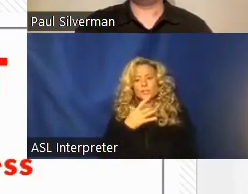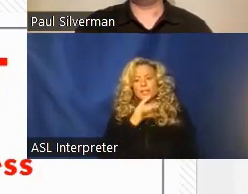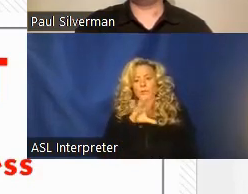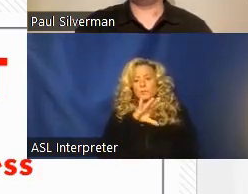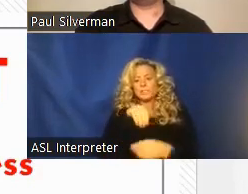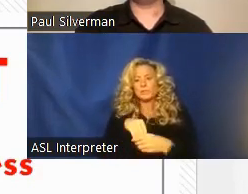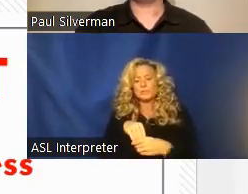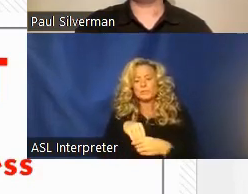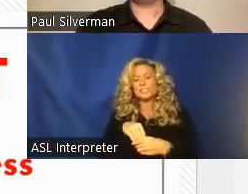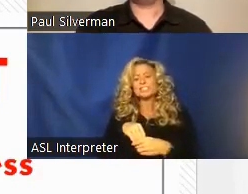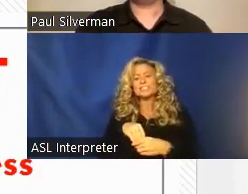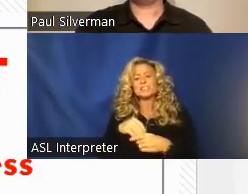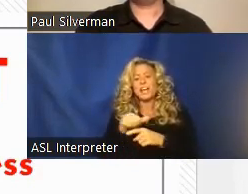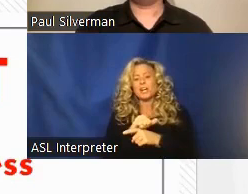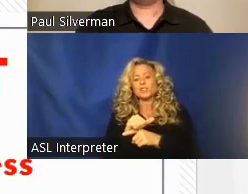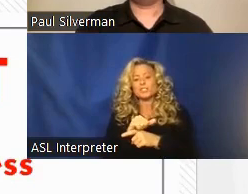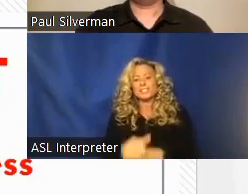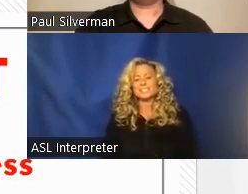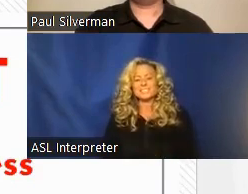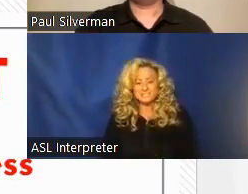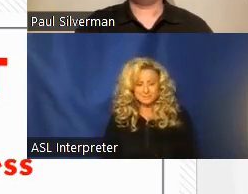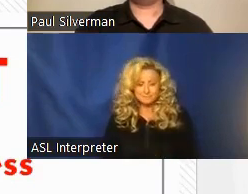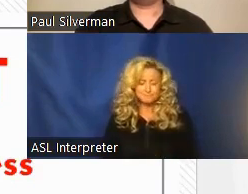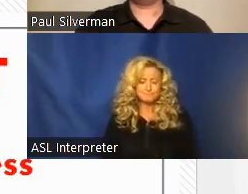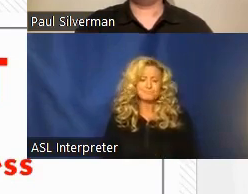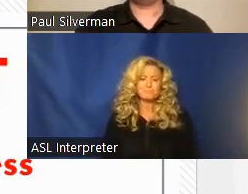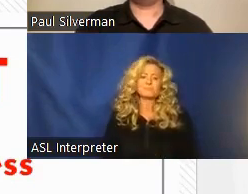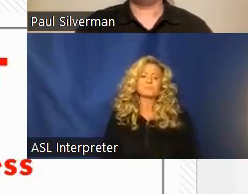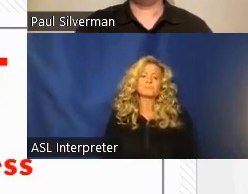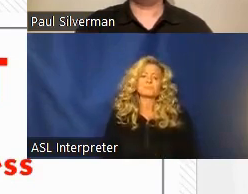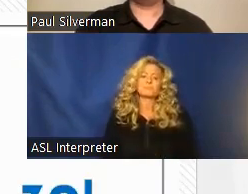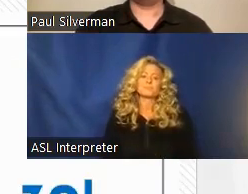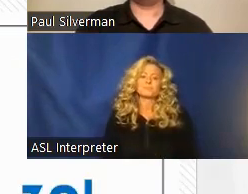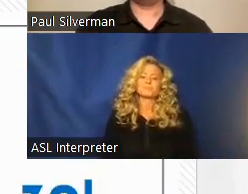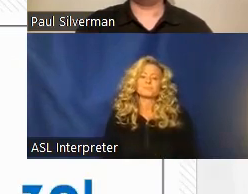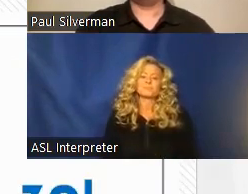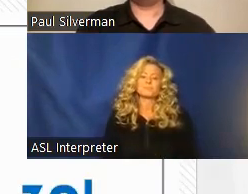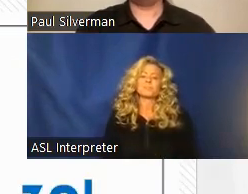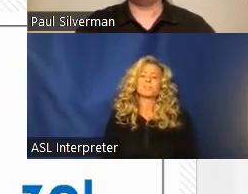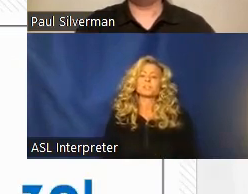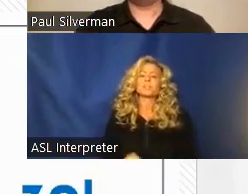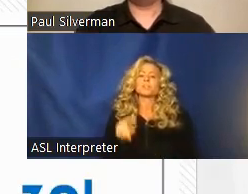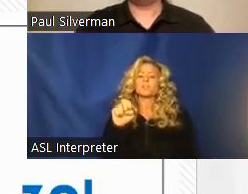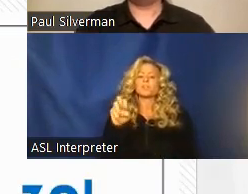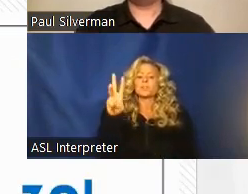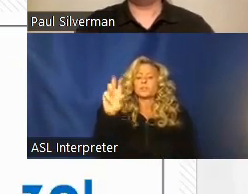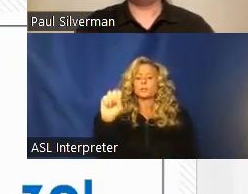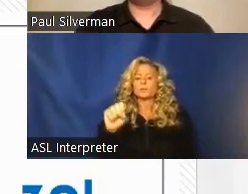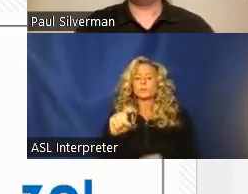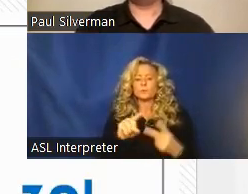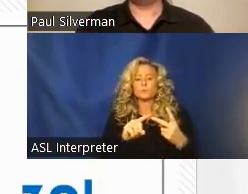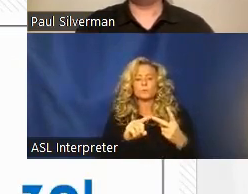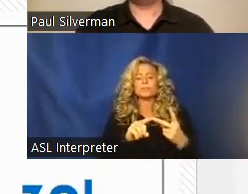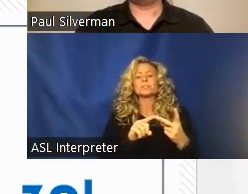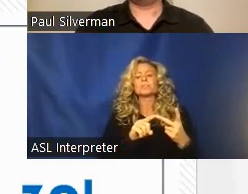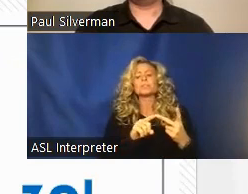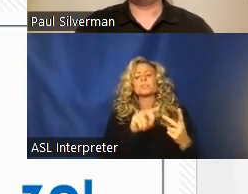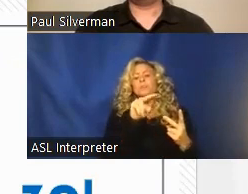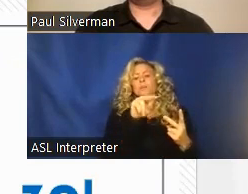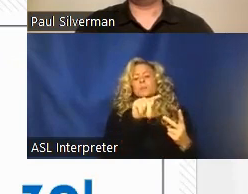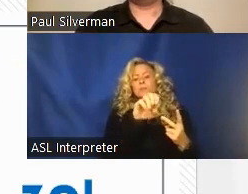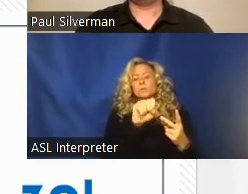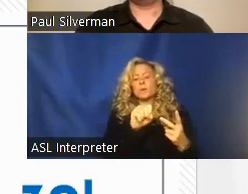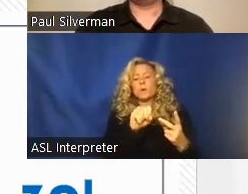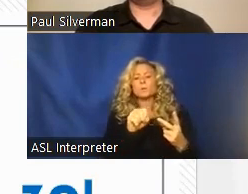inclusion exercises. Continuing on, a couple other news and notes. We have